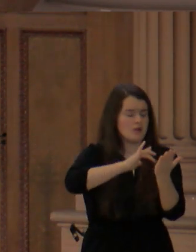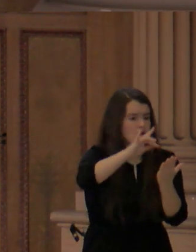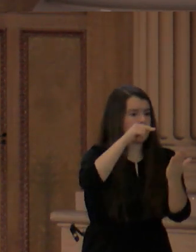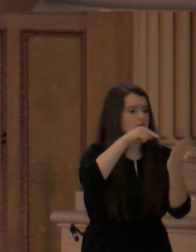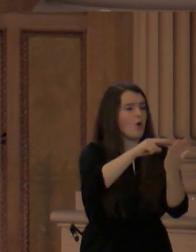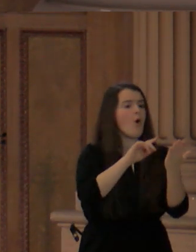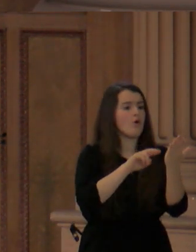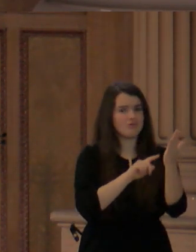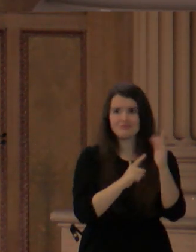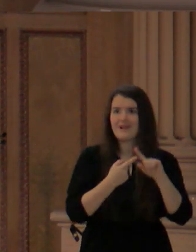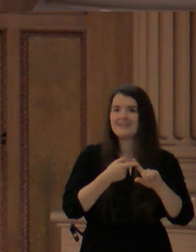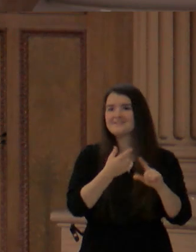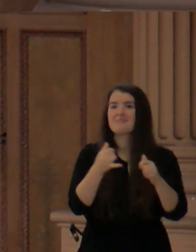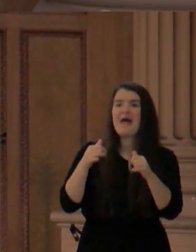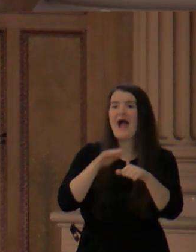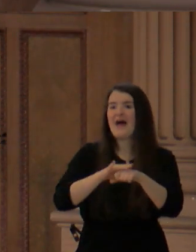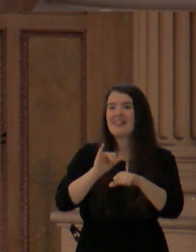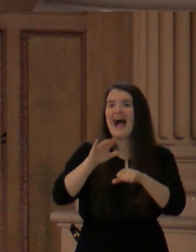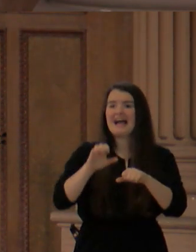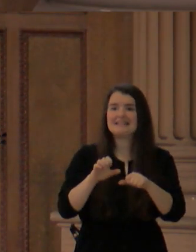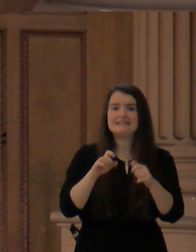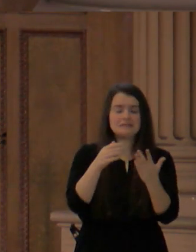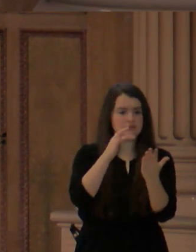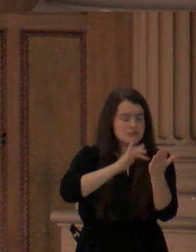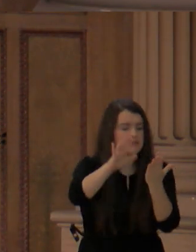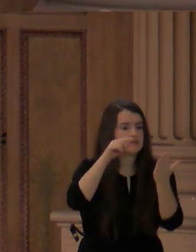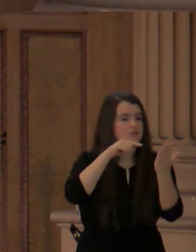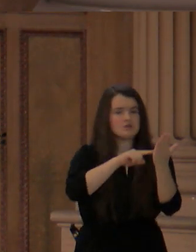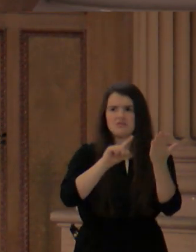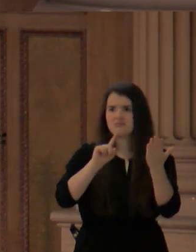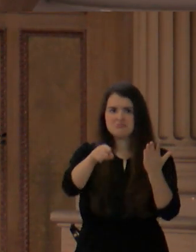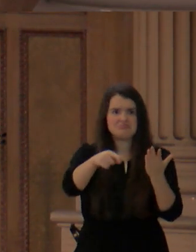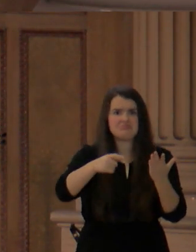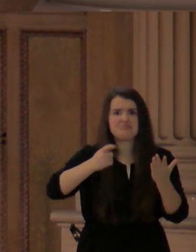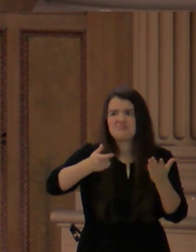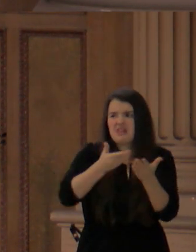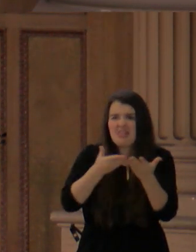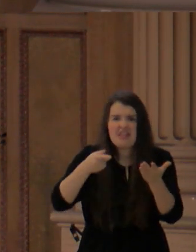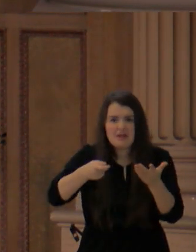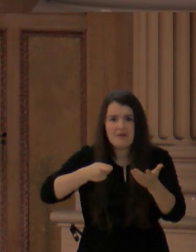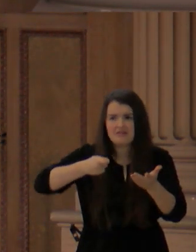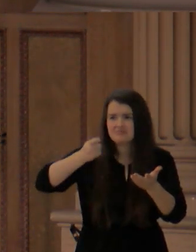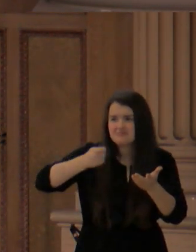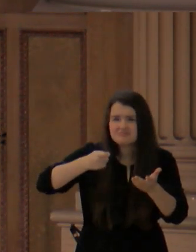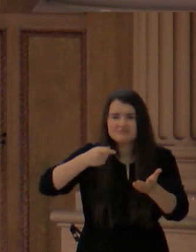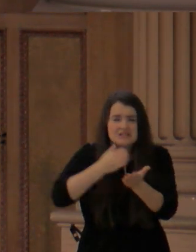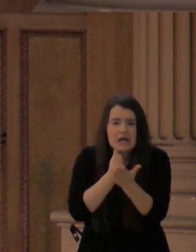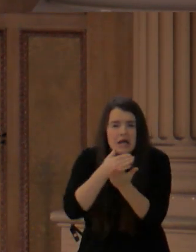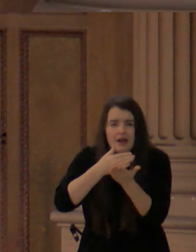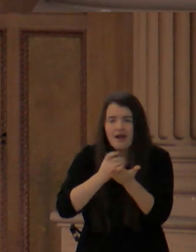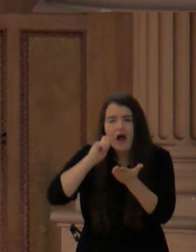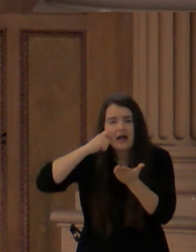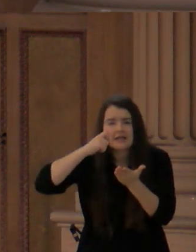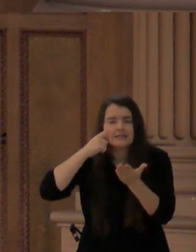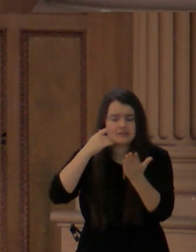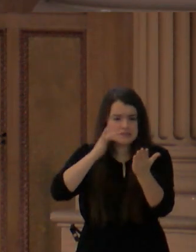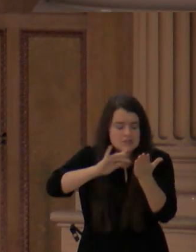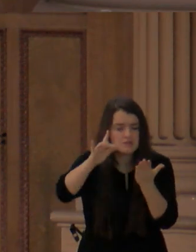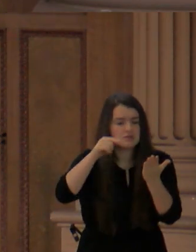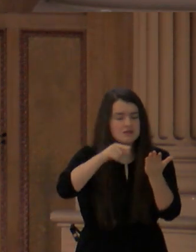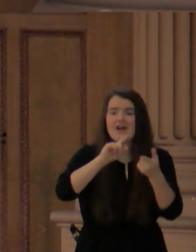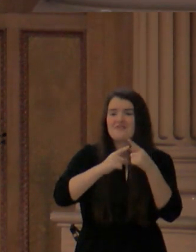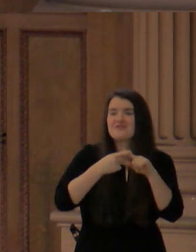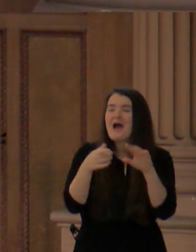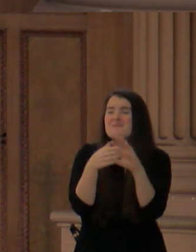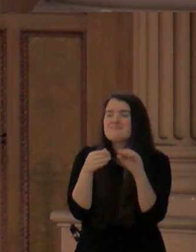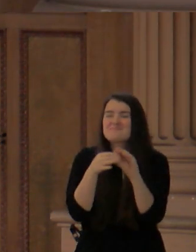this device you can get and it helps you chop your onions and then my friend posted about how Jesus rose from the dead and so you have like all these news stories